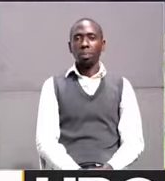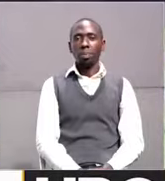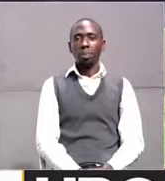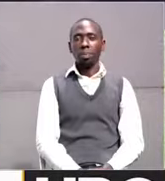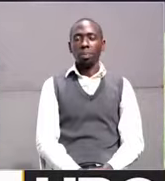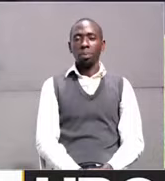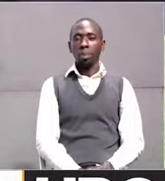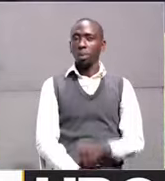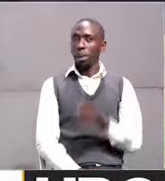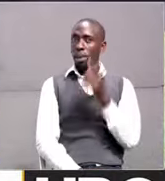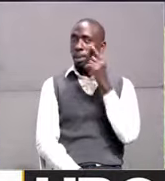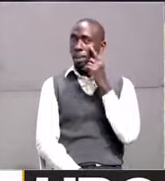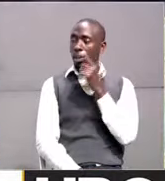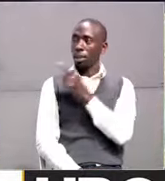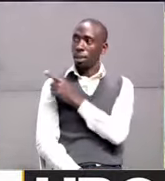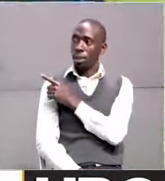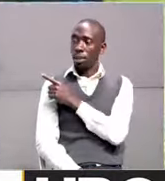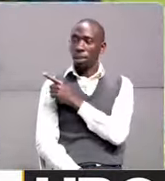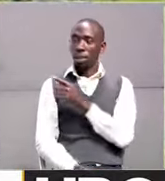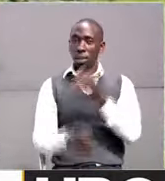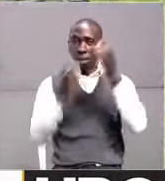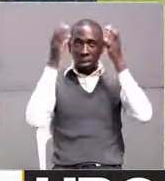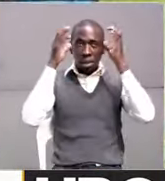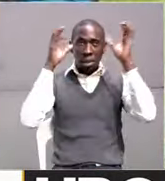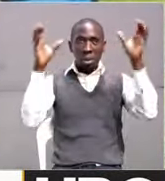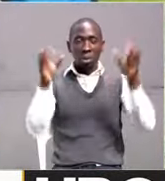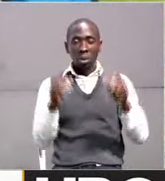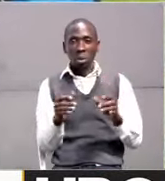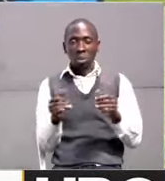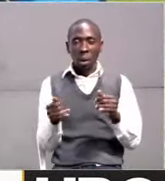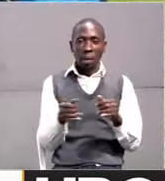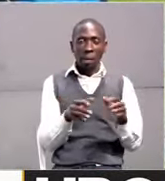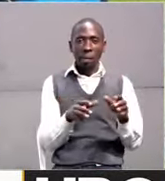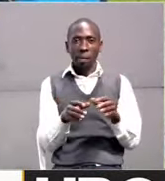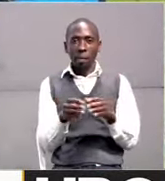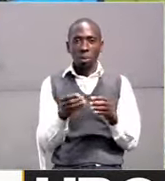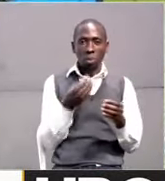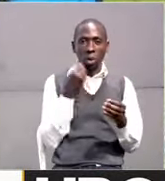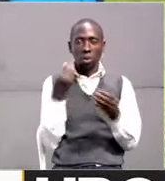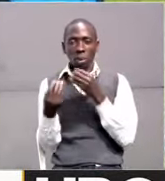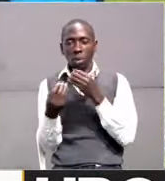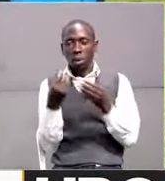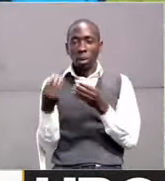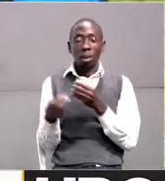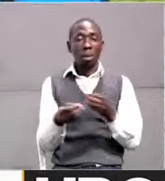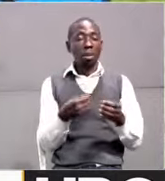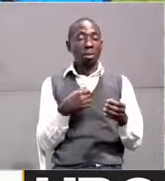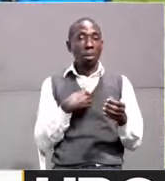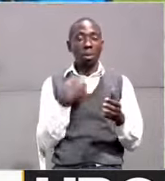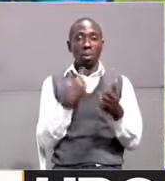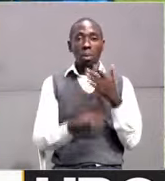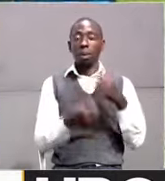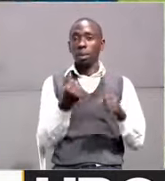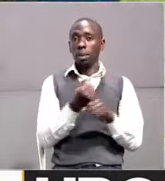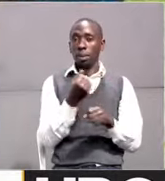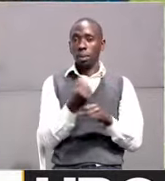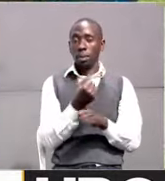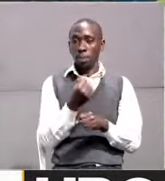You can see how those cows are fighting for. There, what we have done, we have grown,